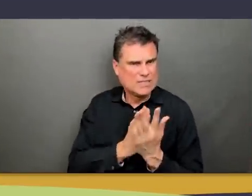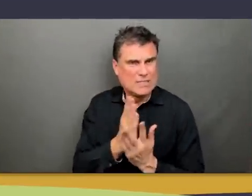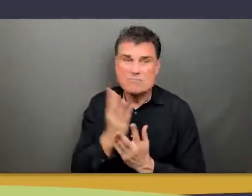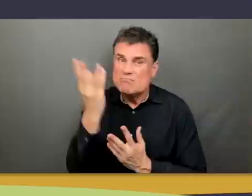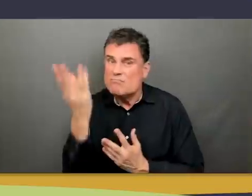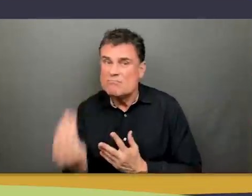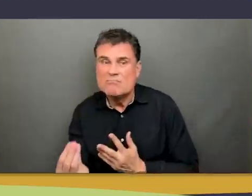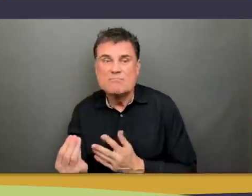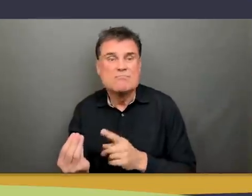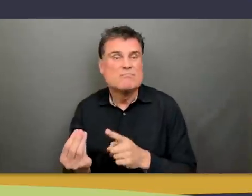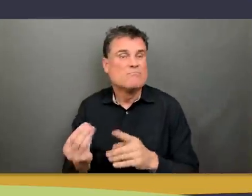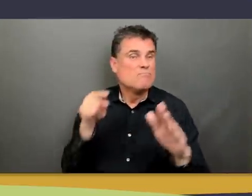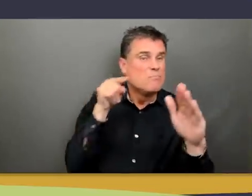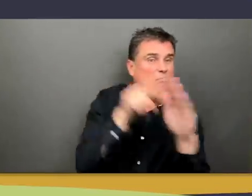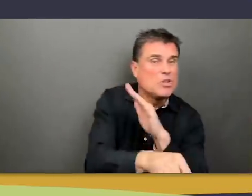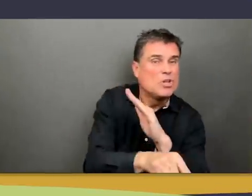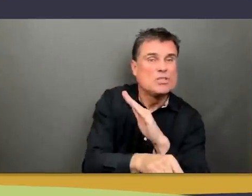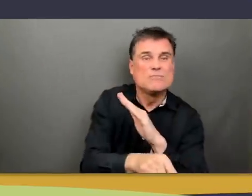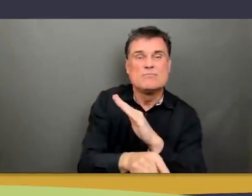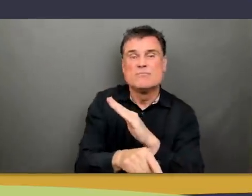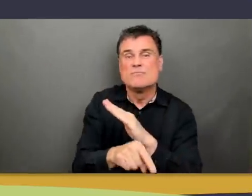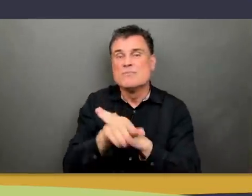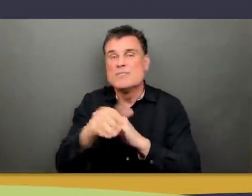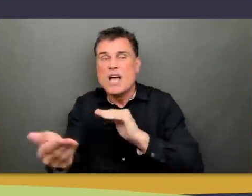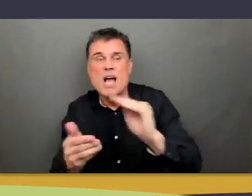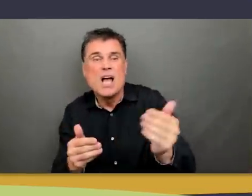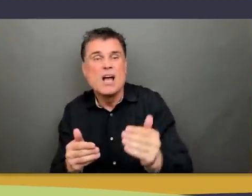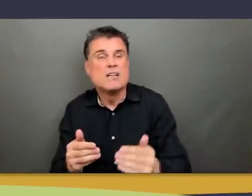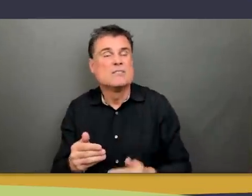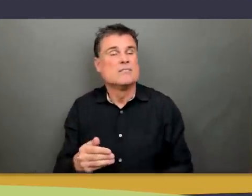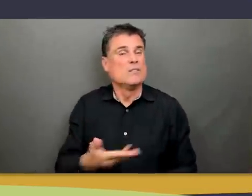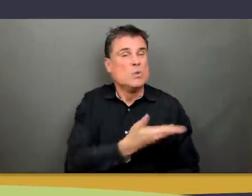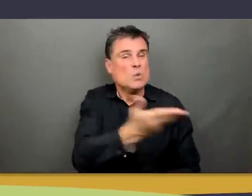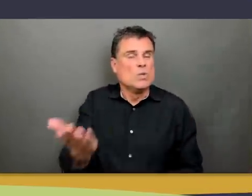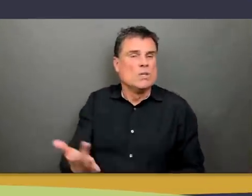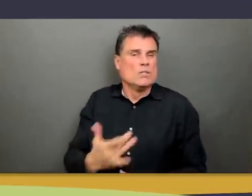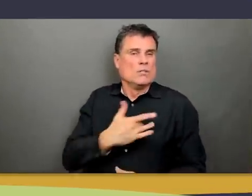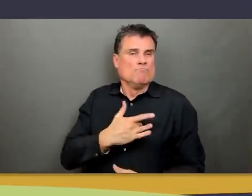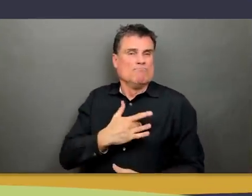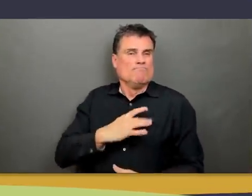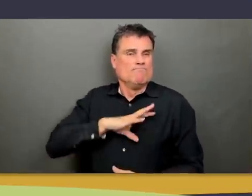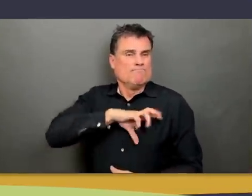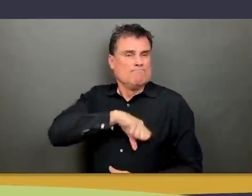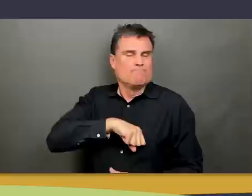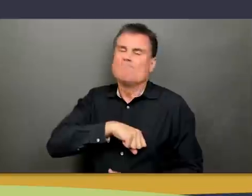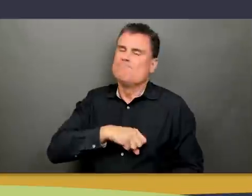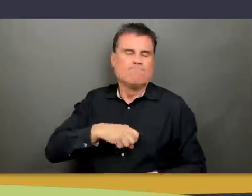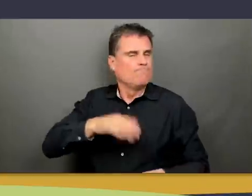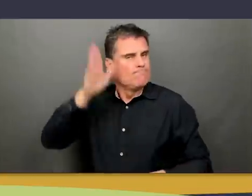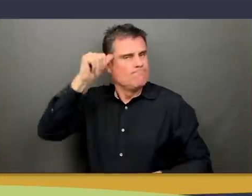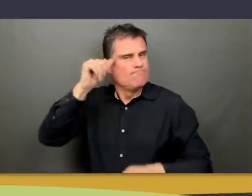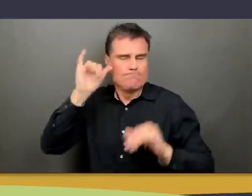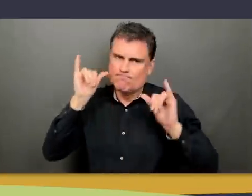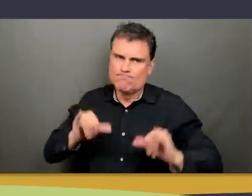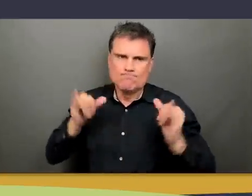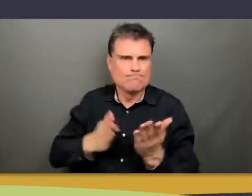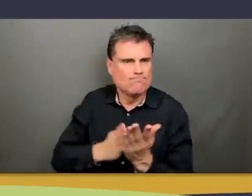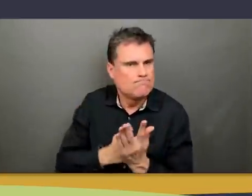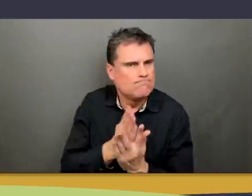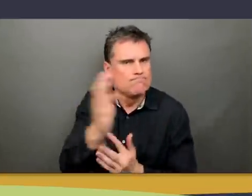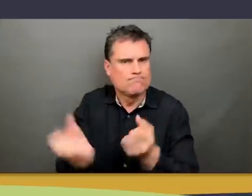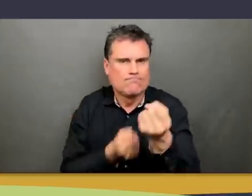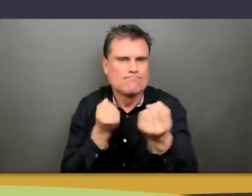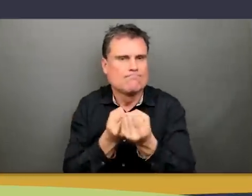street involved and underserved, I will stand by your side as long as I am able. May we gather together